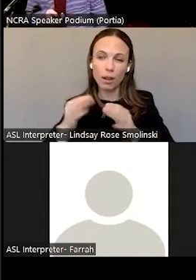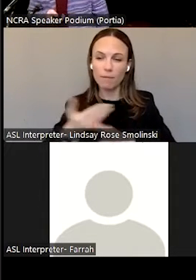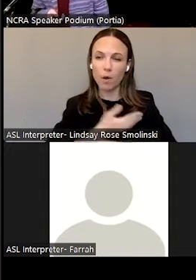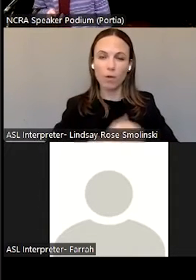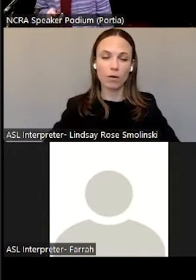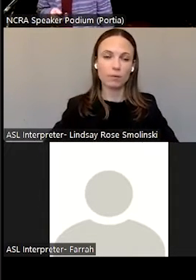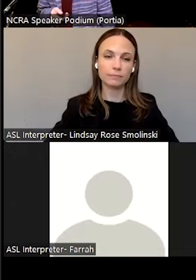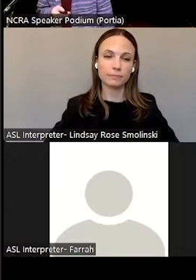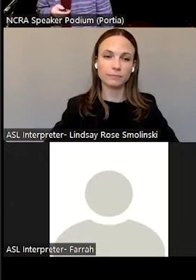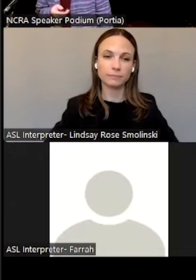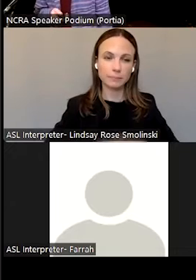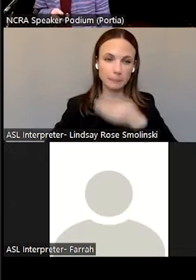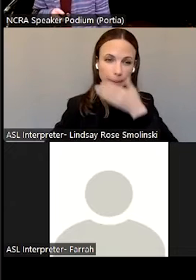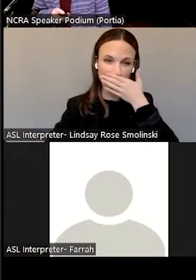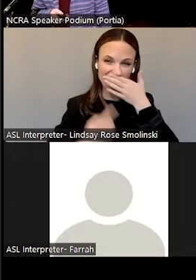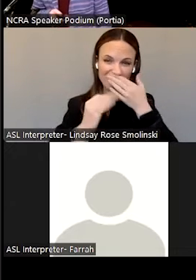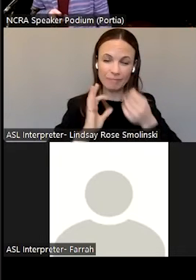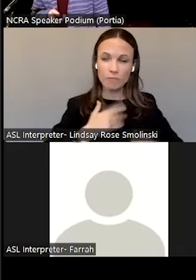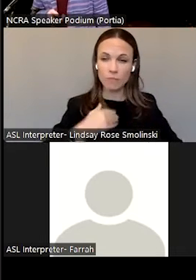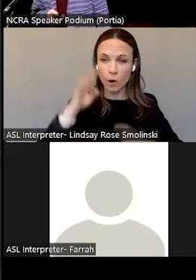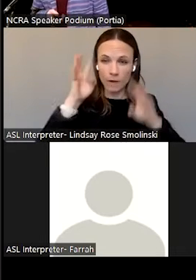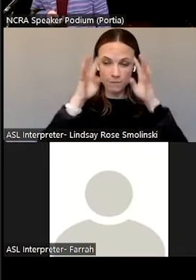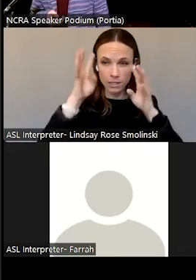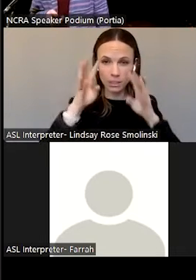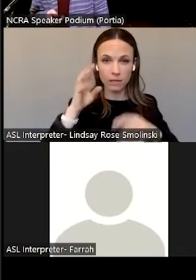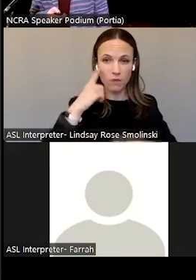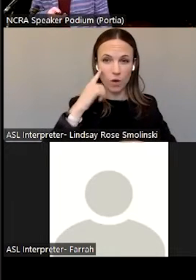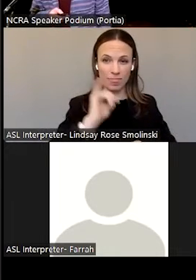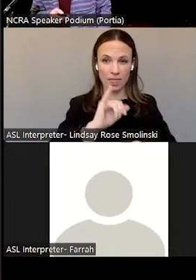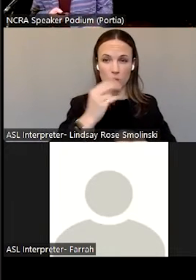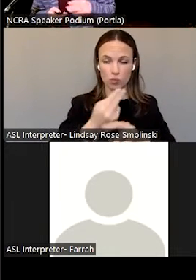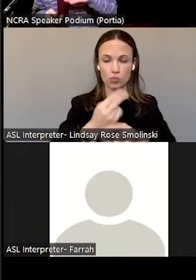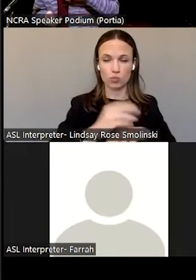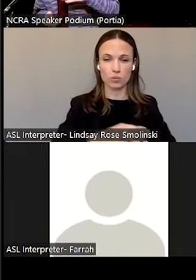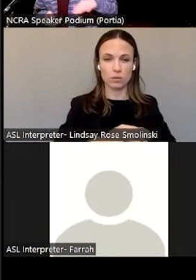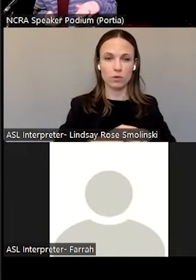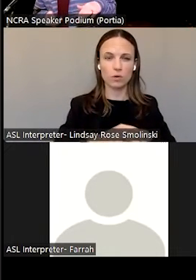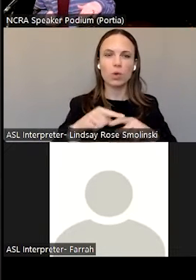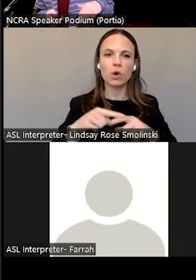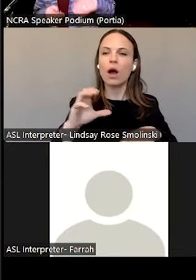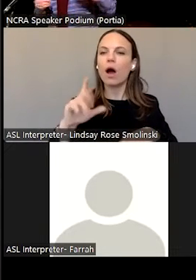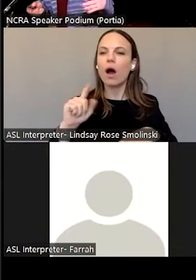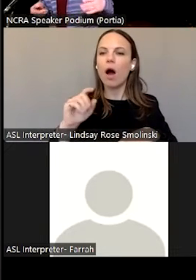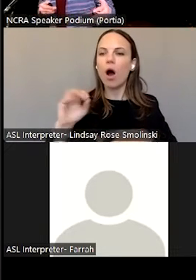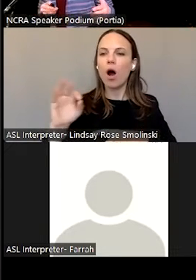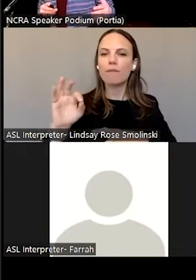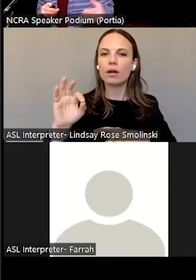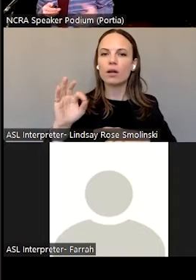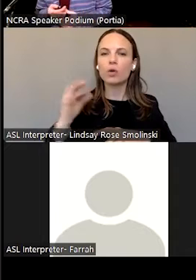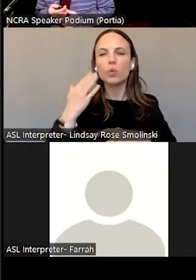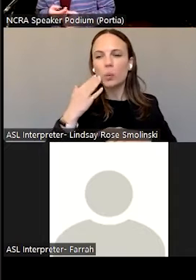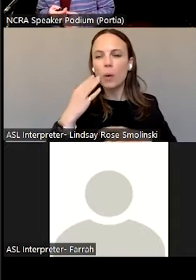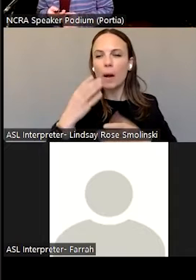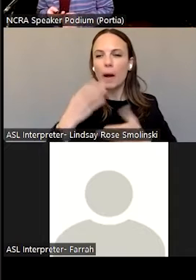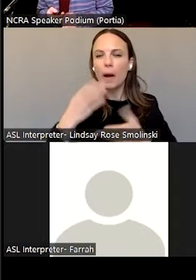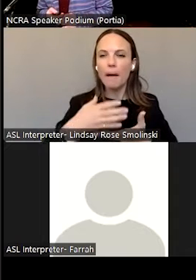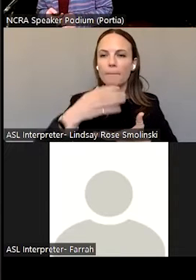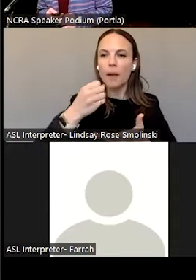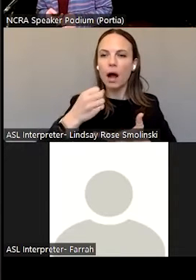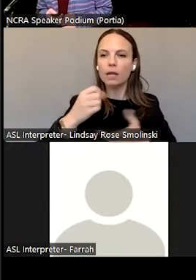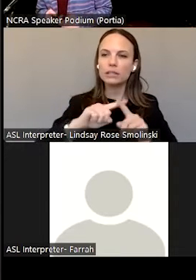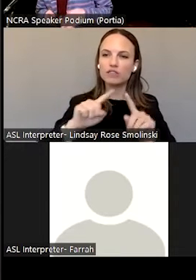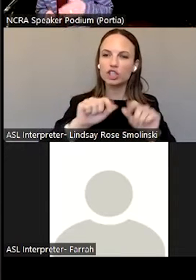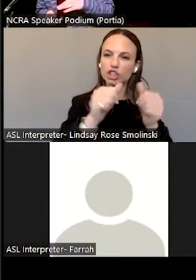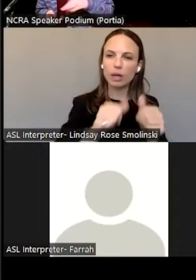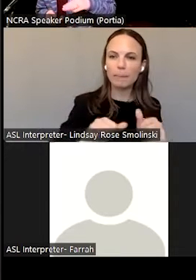I guess one of our innovations in bottle glass use is to cut those off, so even though the bottles are different shapes and